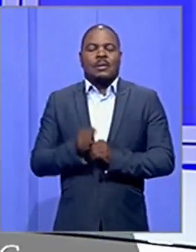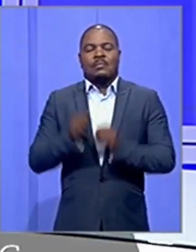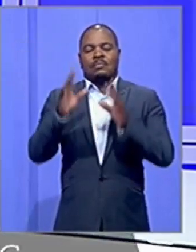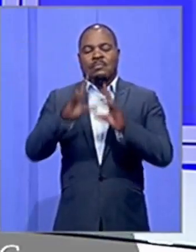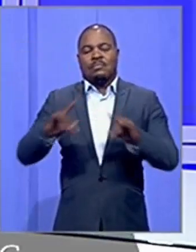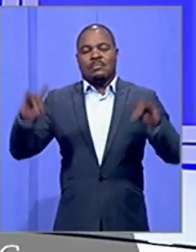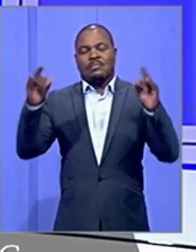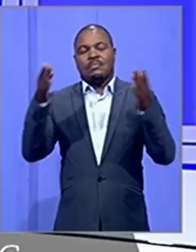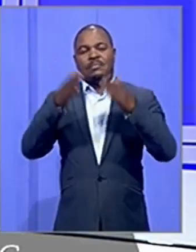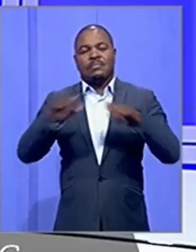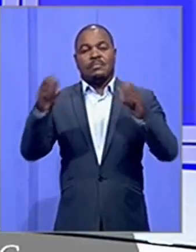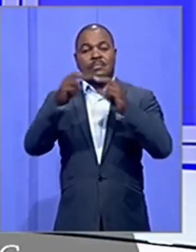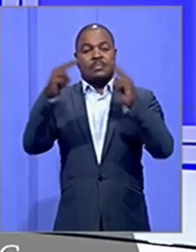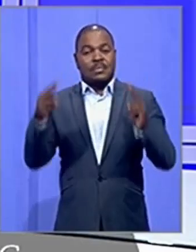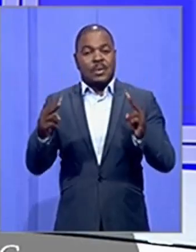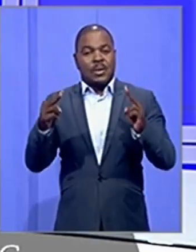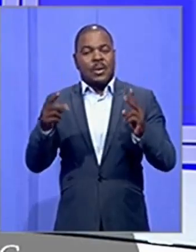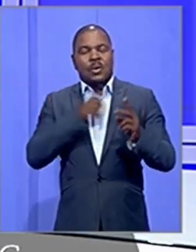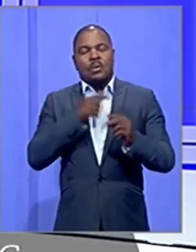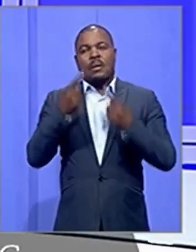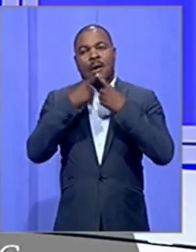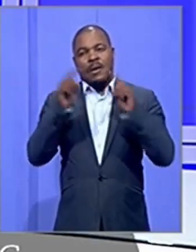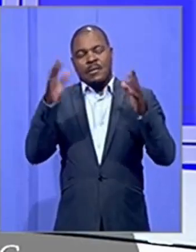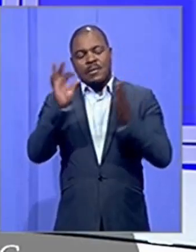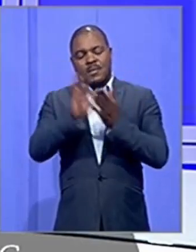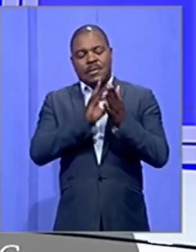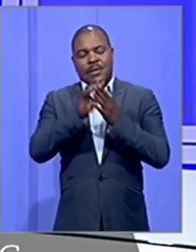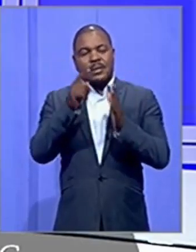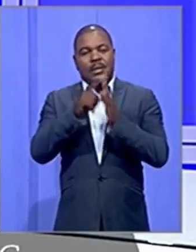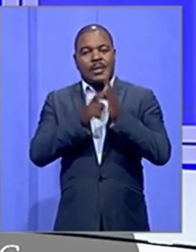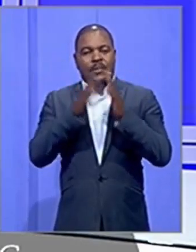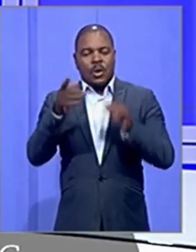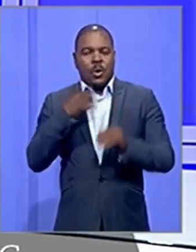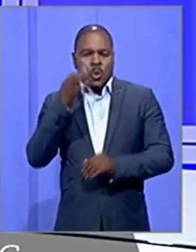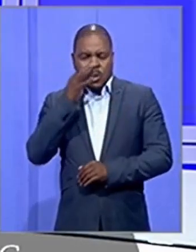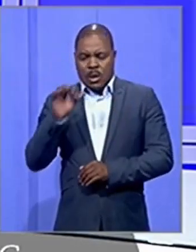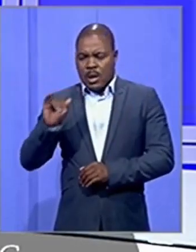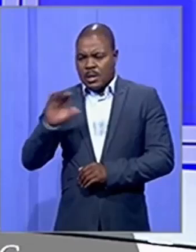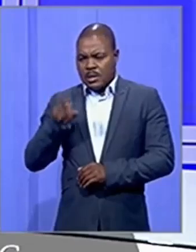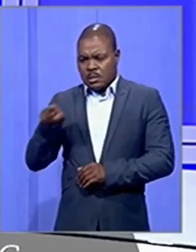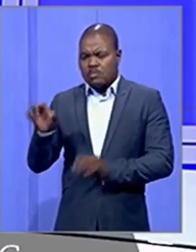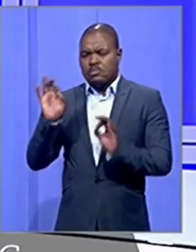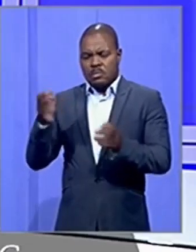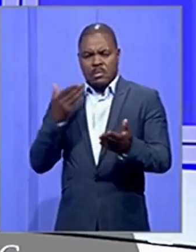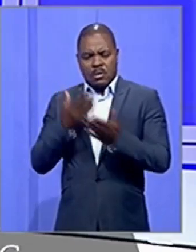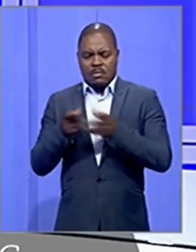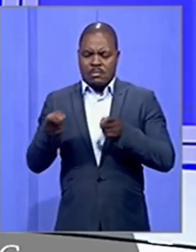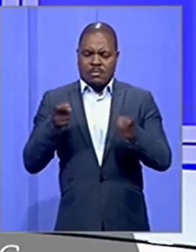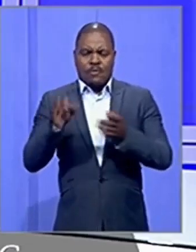dikgetho le se le phatlalaliswe, mopresidente o bontse tshepo e tiileng ho bokgoni ba IEC ho tsamaisa dikgetho.